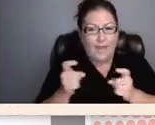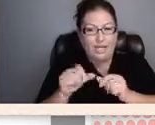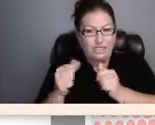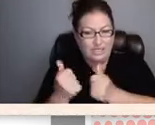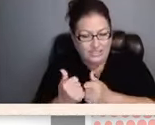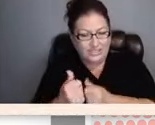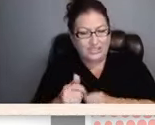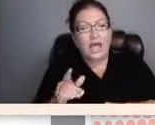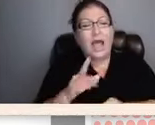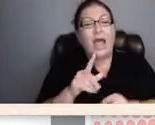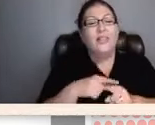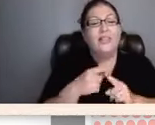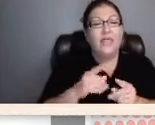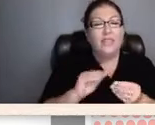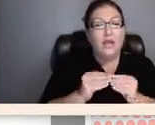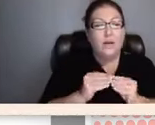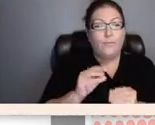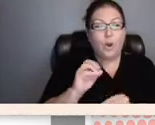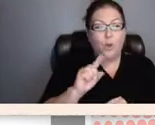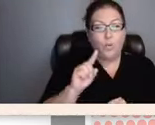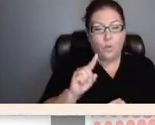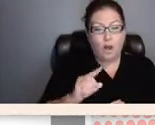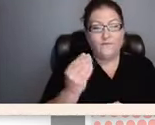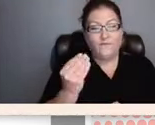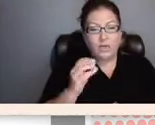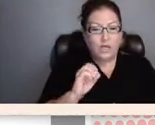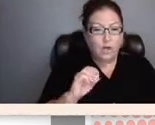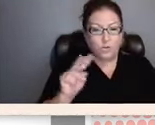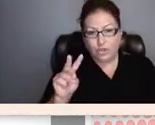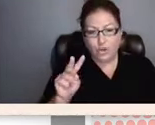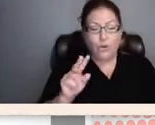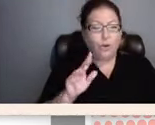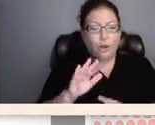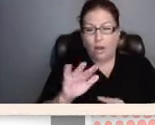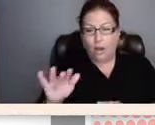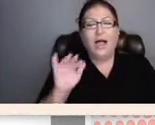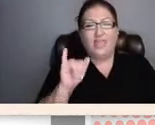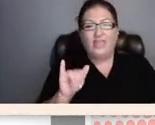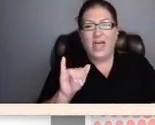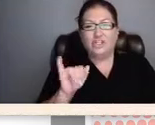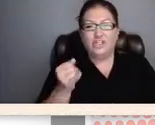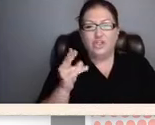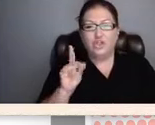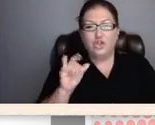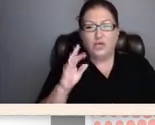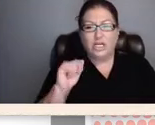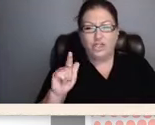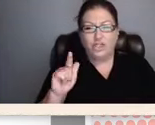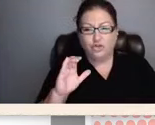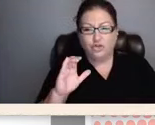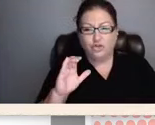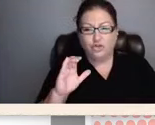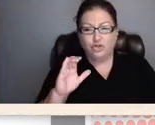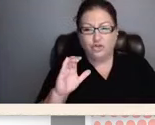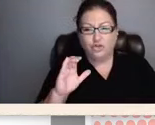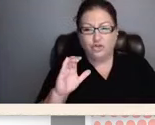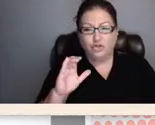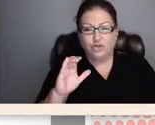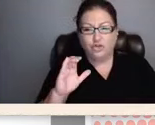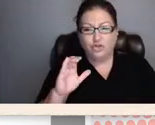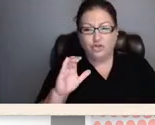number 01, 14, 02, and so forth, that's the judicial circuit. And then that red number